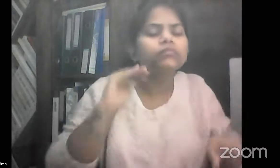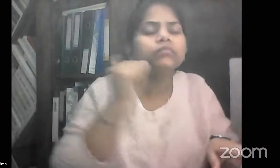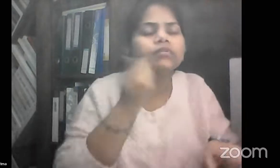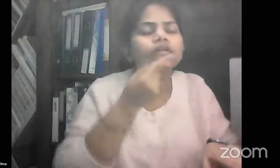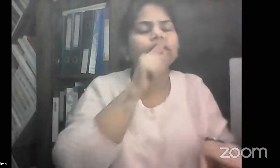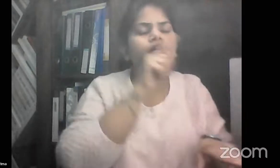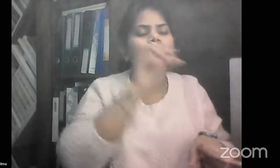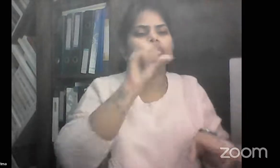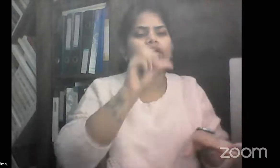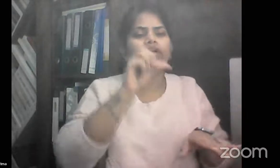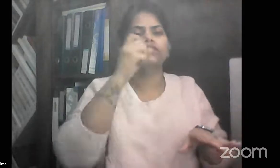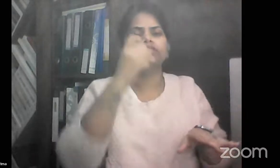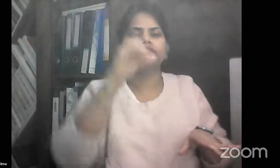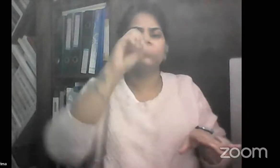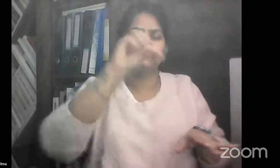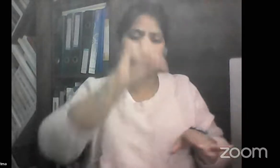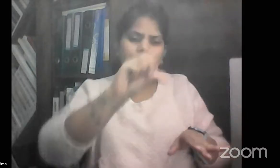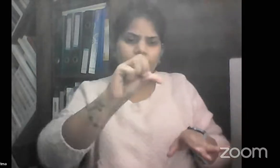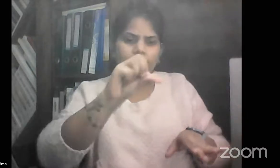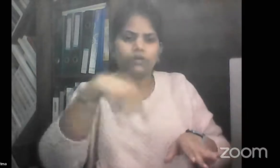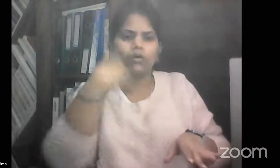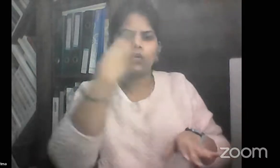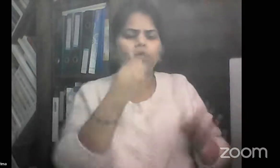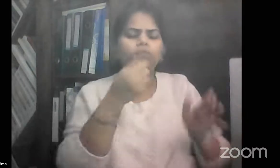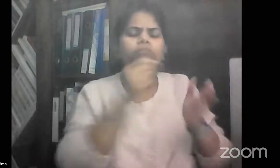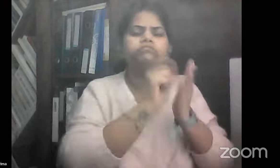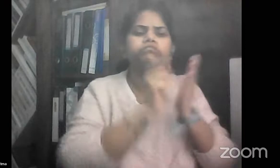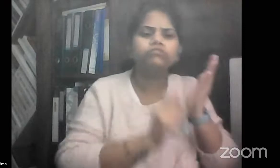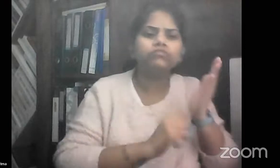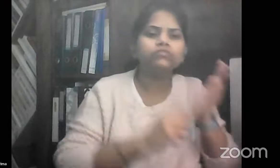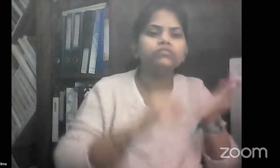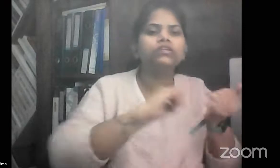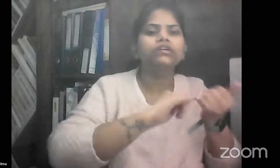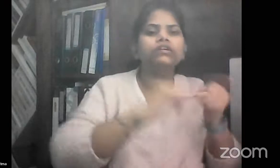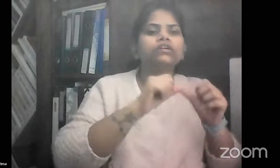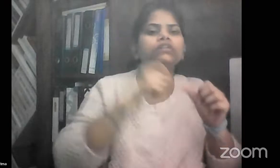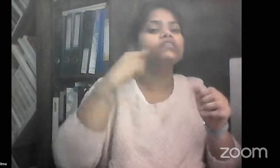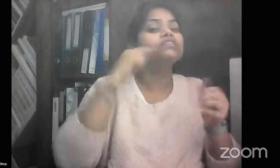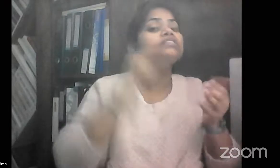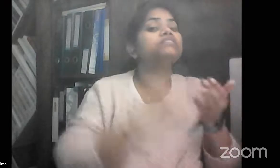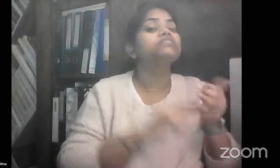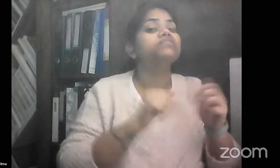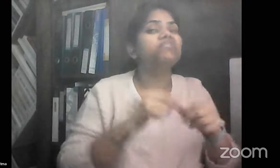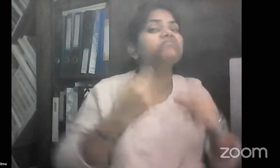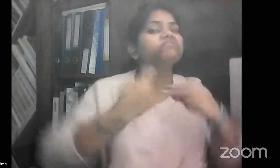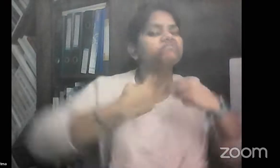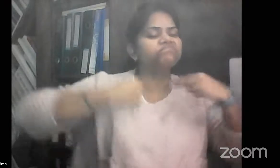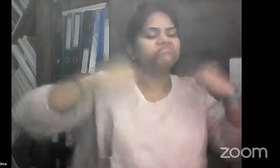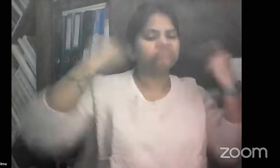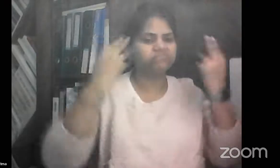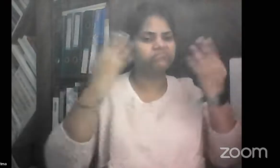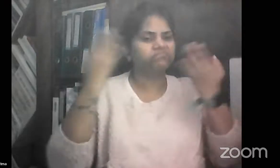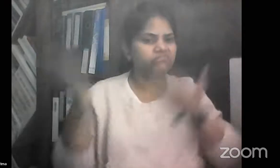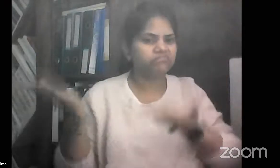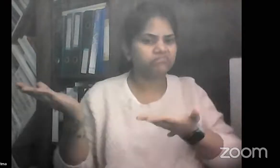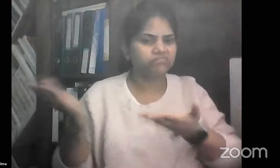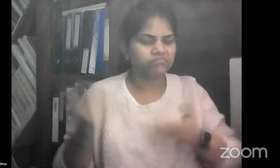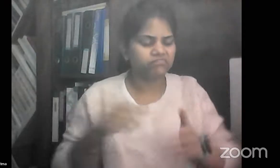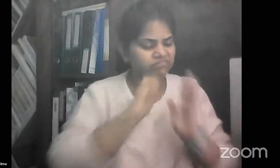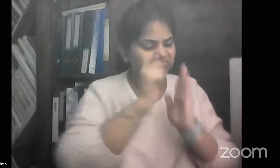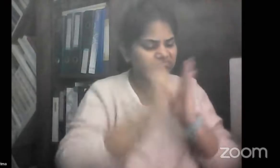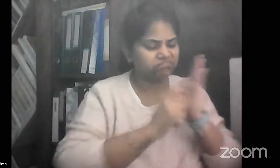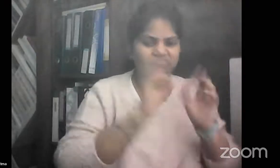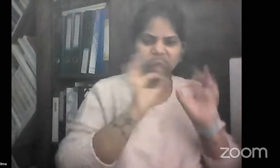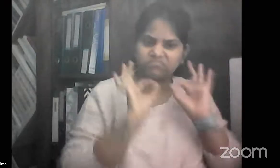a book by Sandra Gilbert and Susan Gerber. It's quite a popular work, which